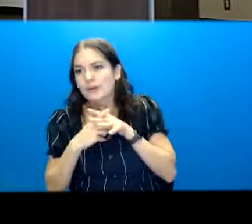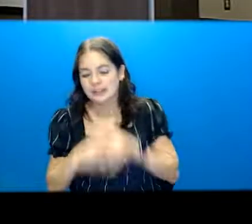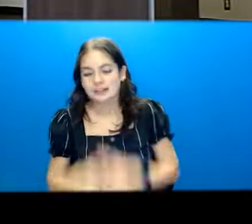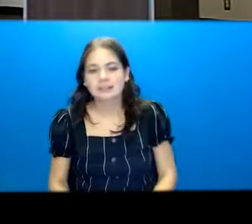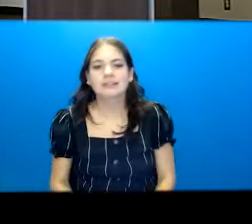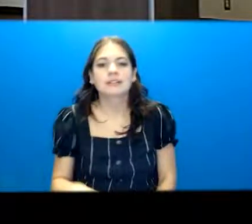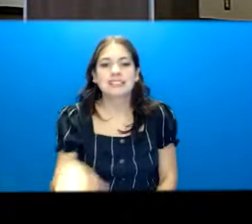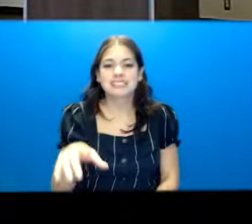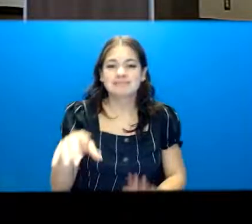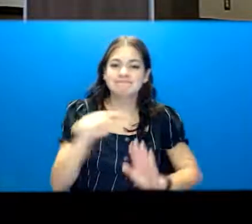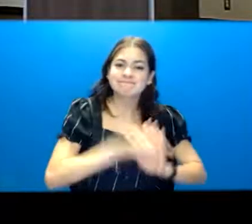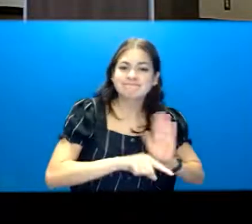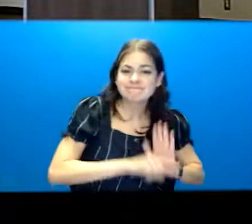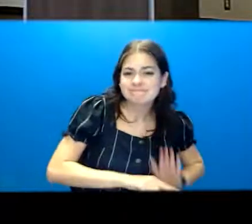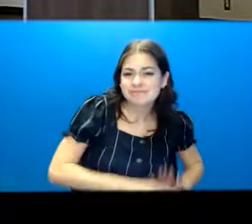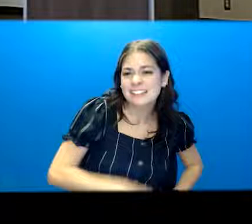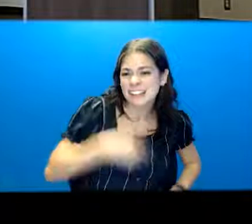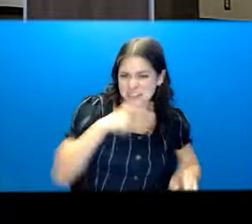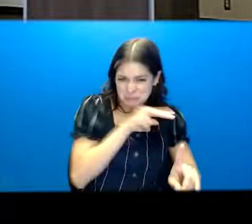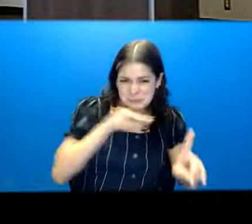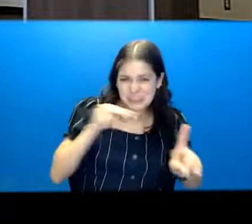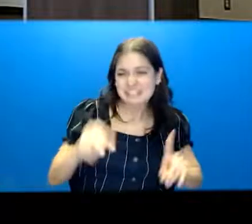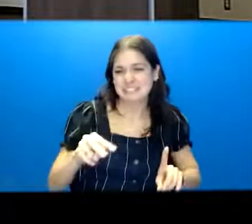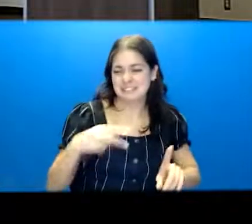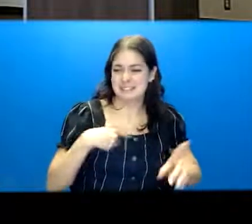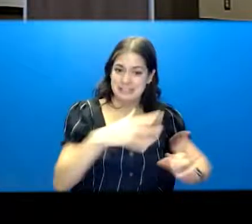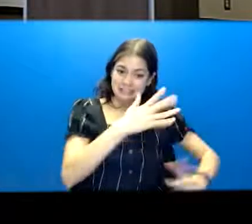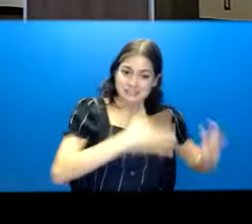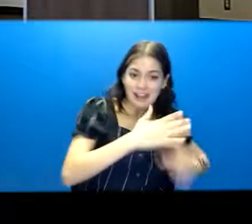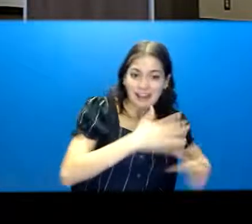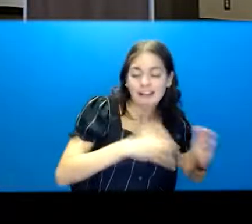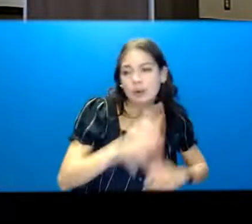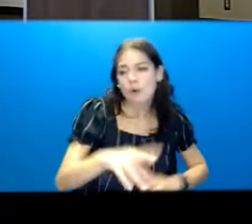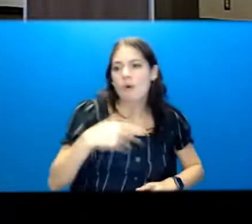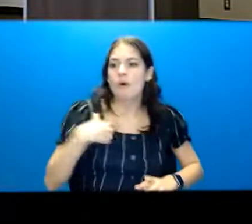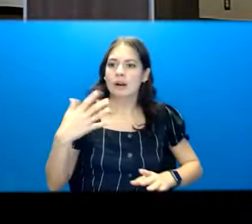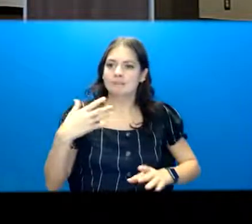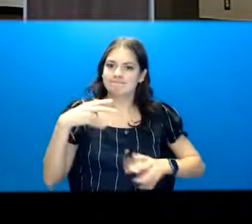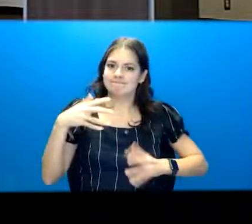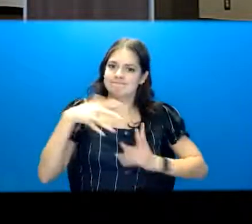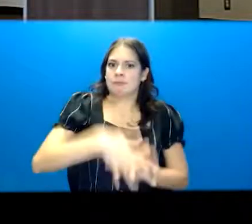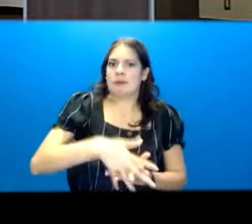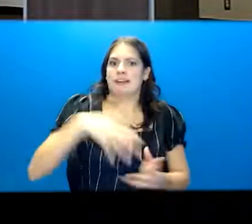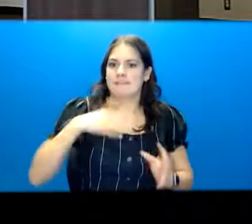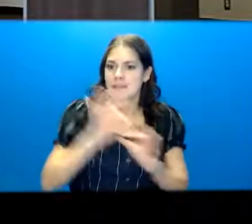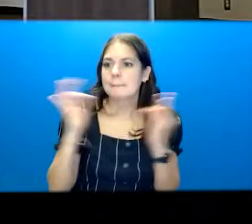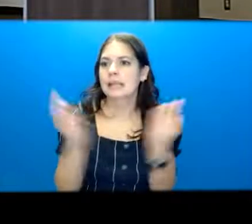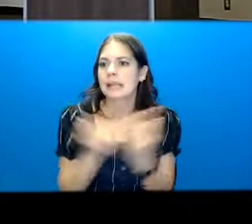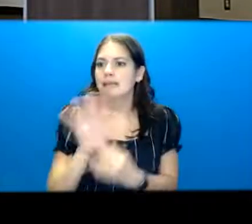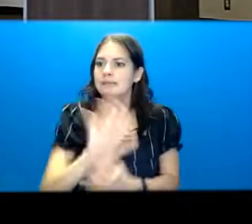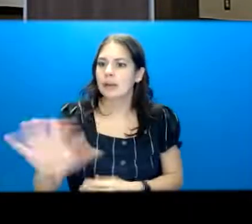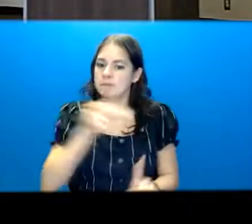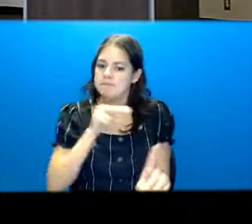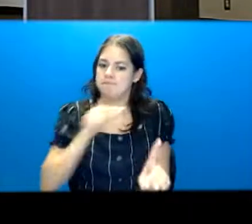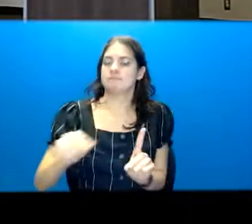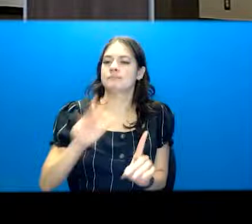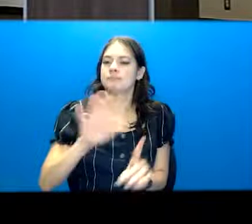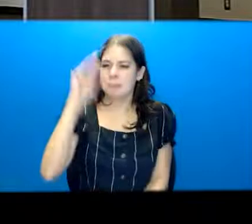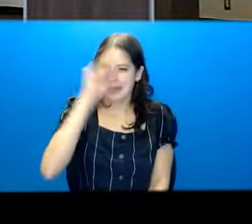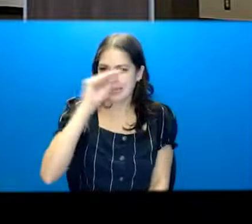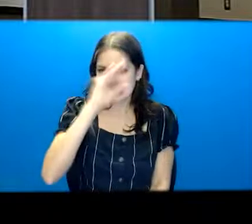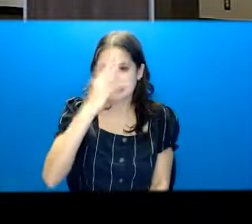There's stigma involved in it, whether it's societal stigma or whether it's stigma ingrained within a family and how they view mental